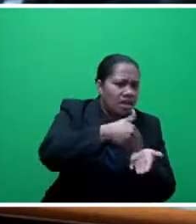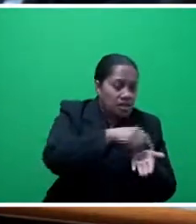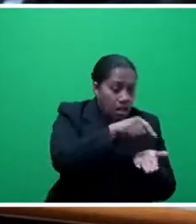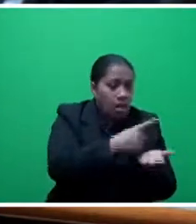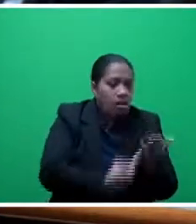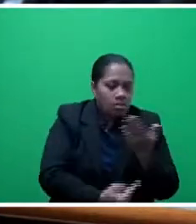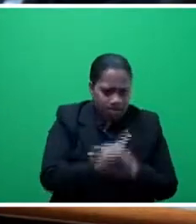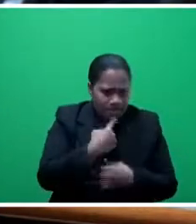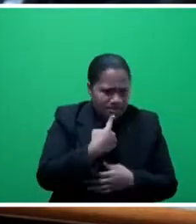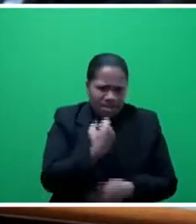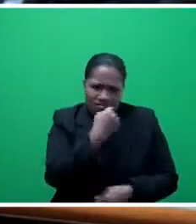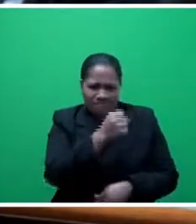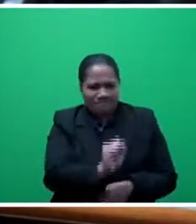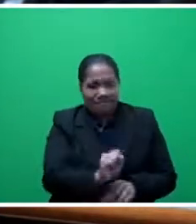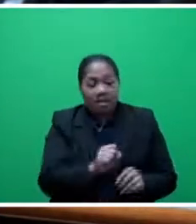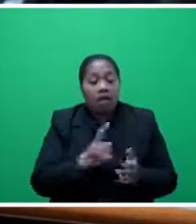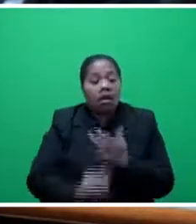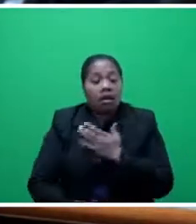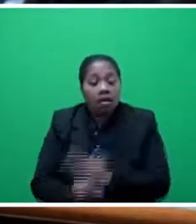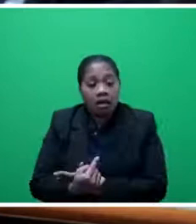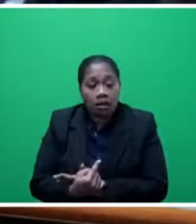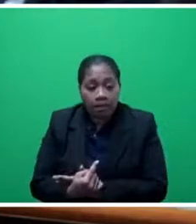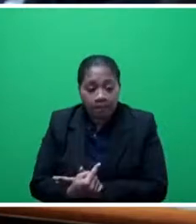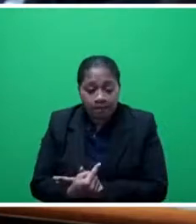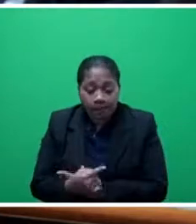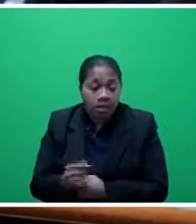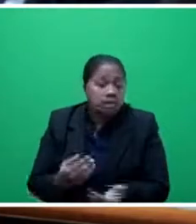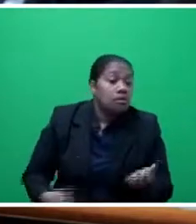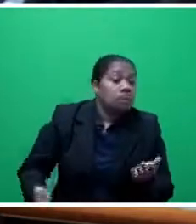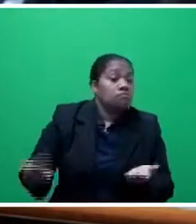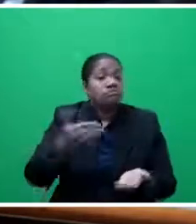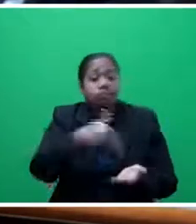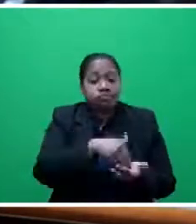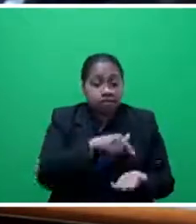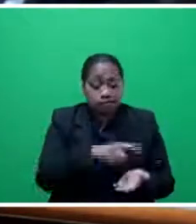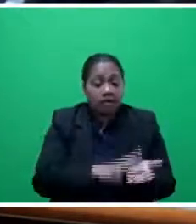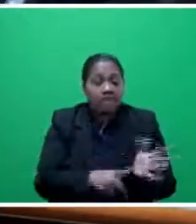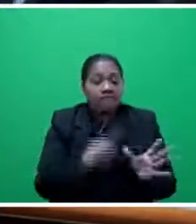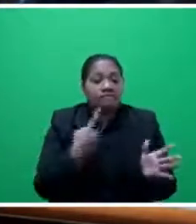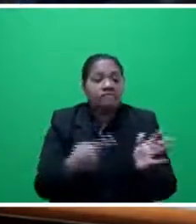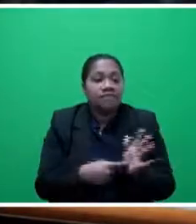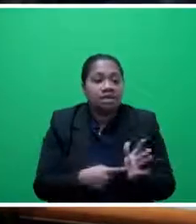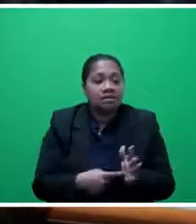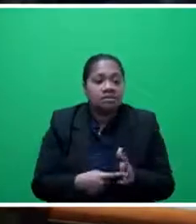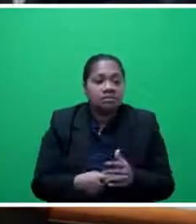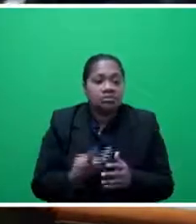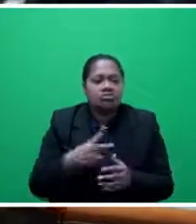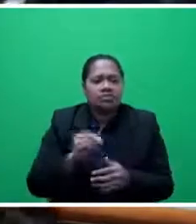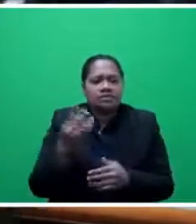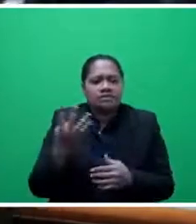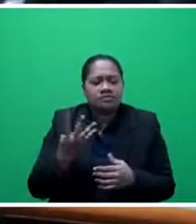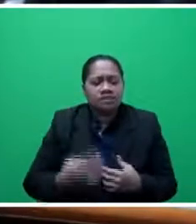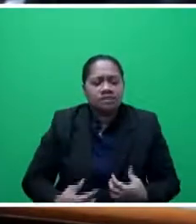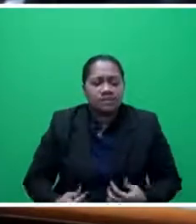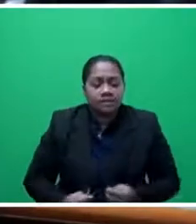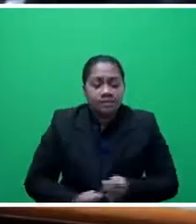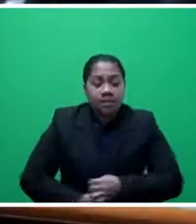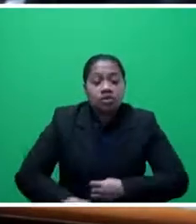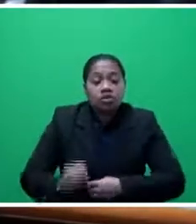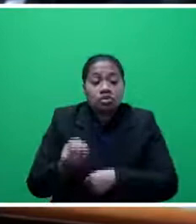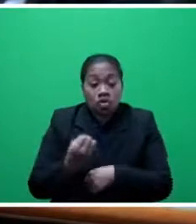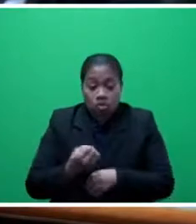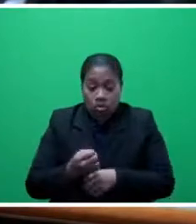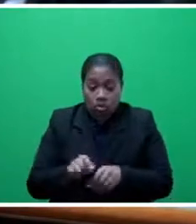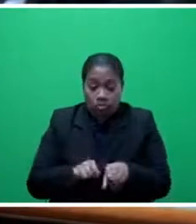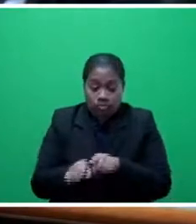also have food items, an overwhelming majority of them can be termed as